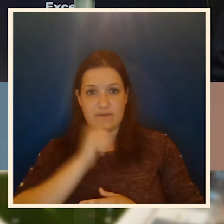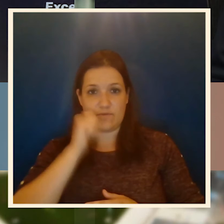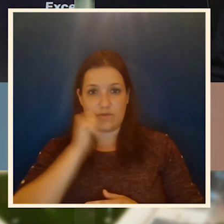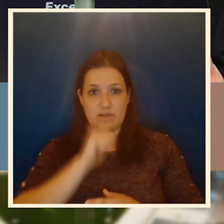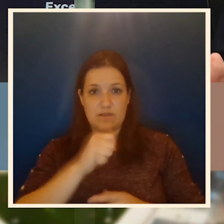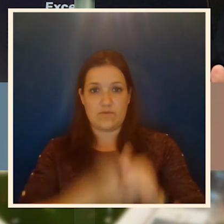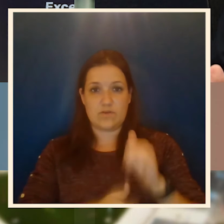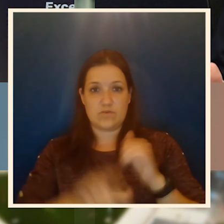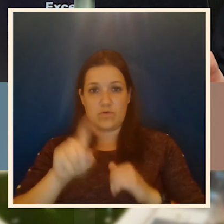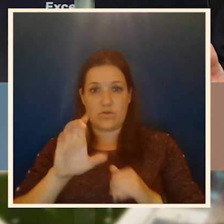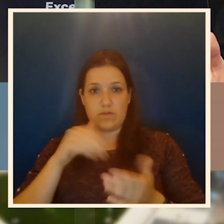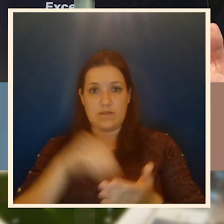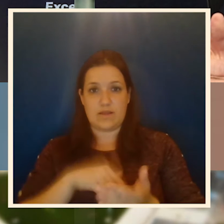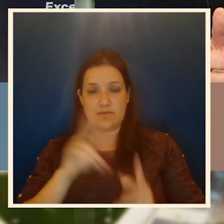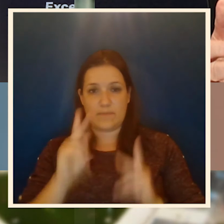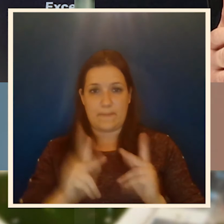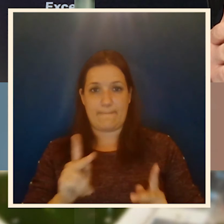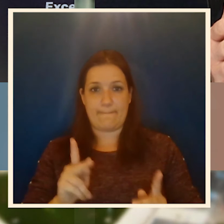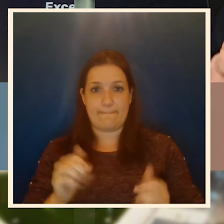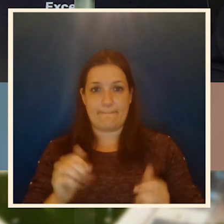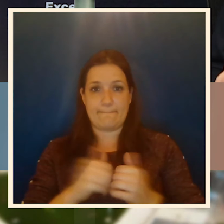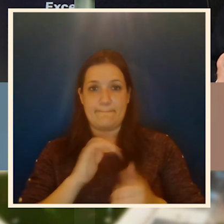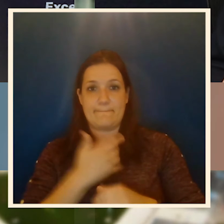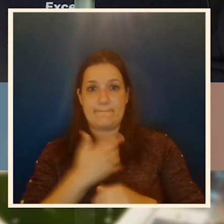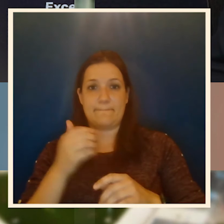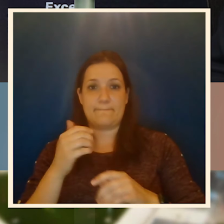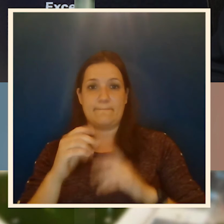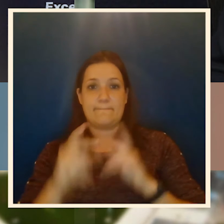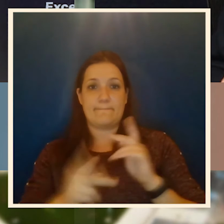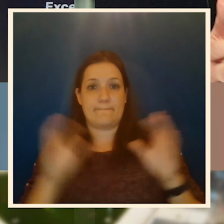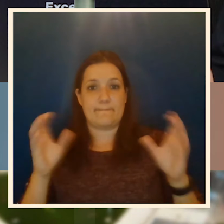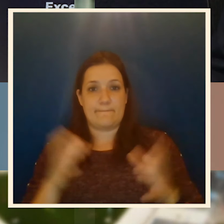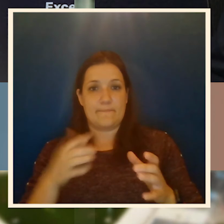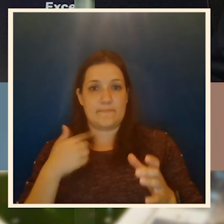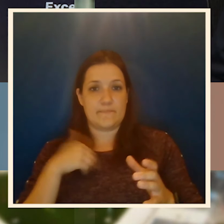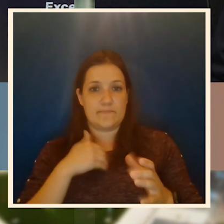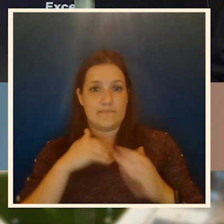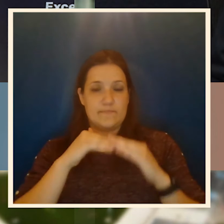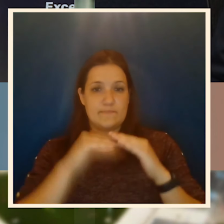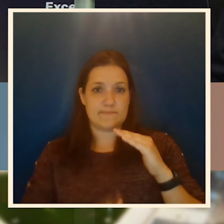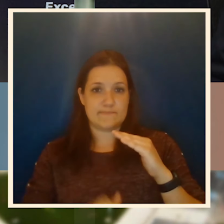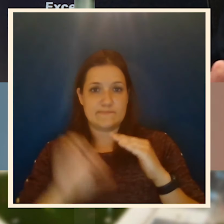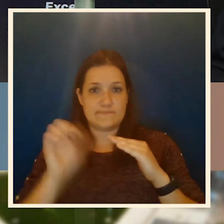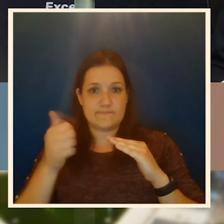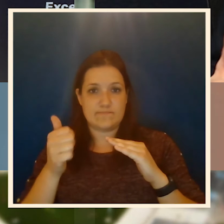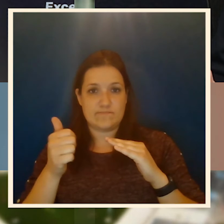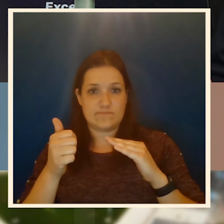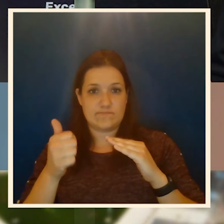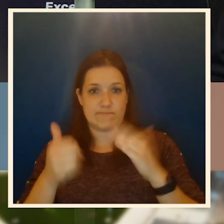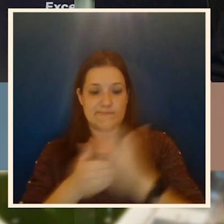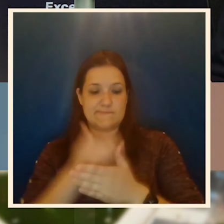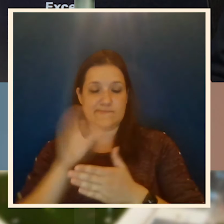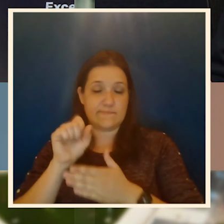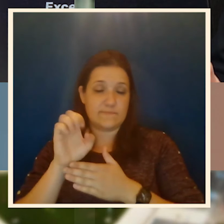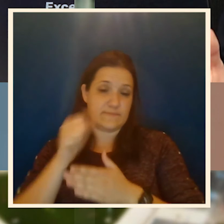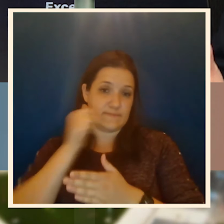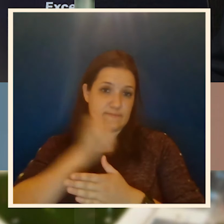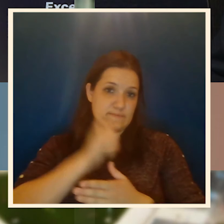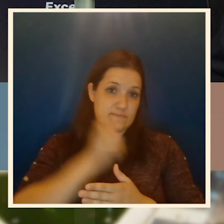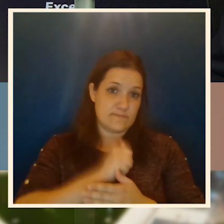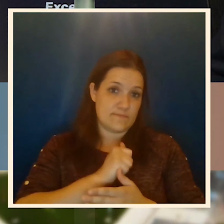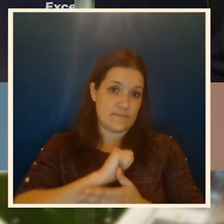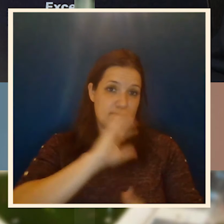less than 2 new cases per day per 100,000 population. Well, with our population, that